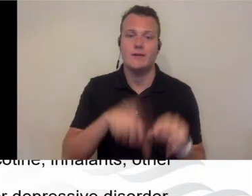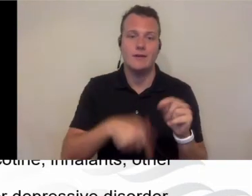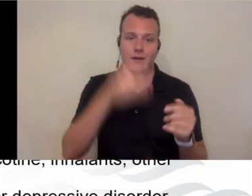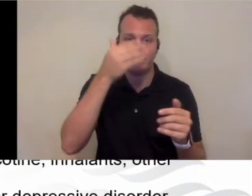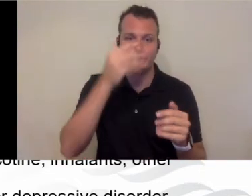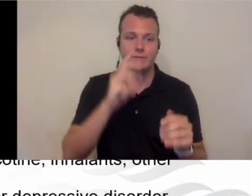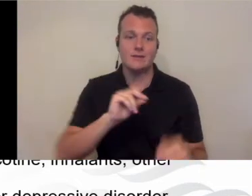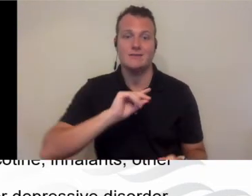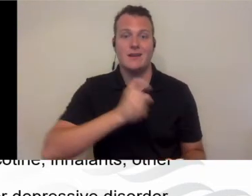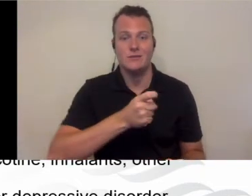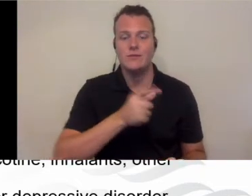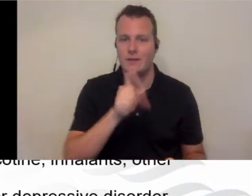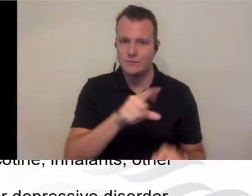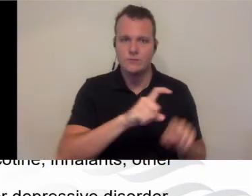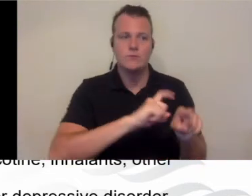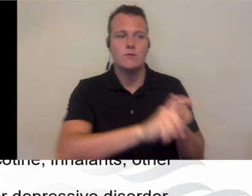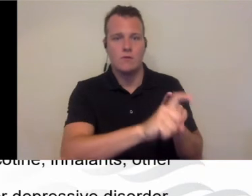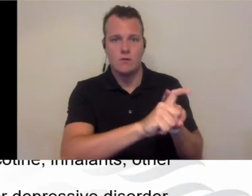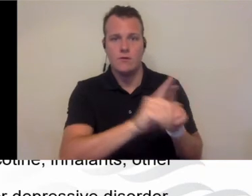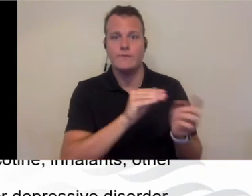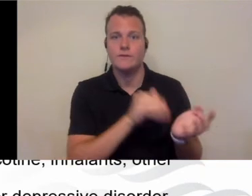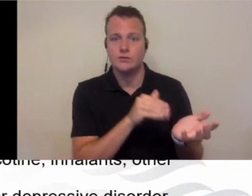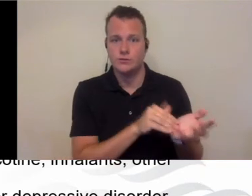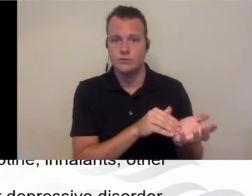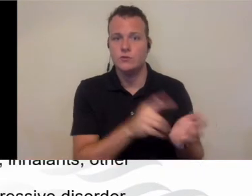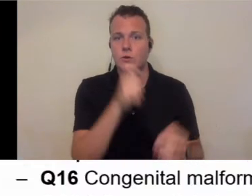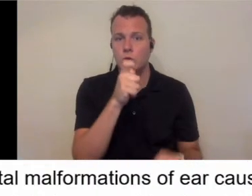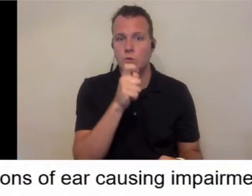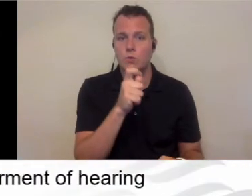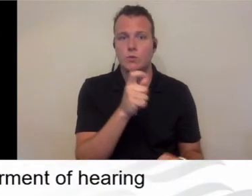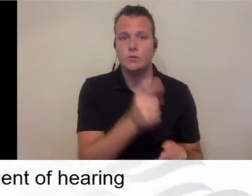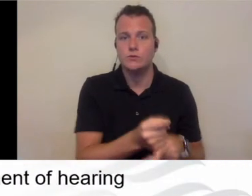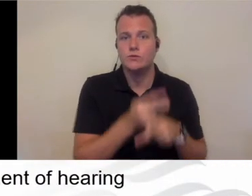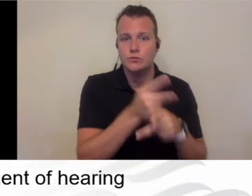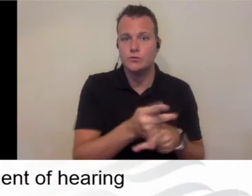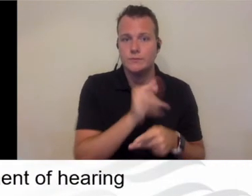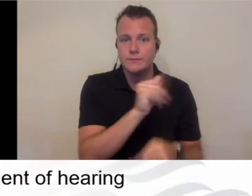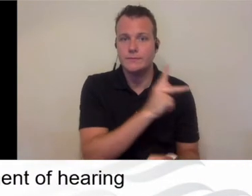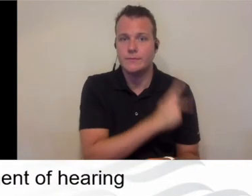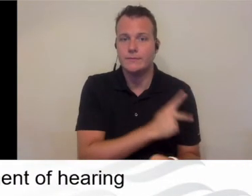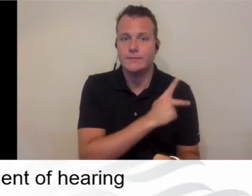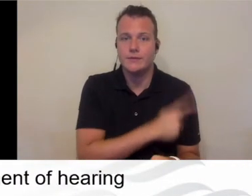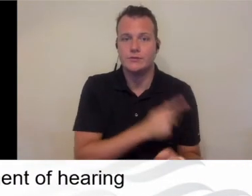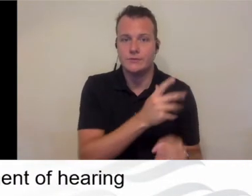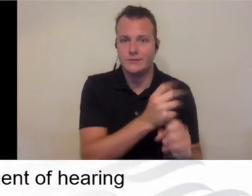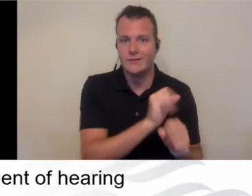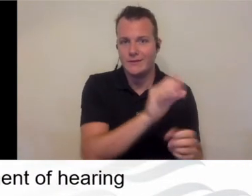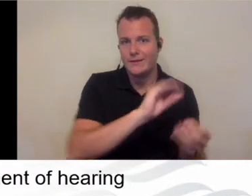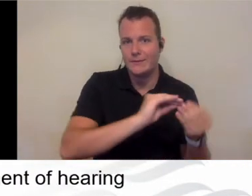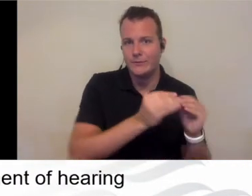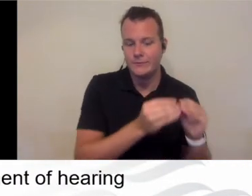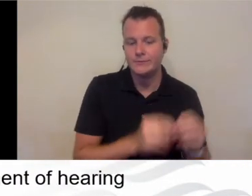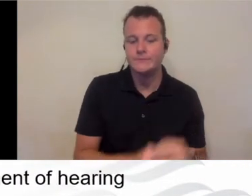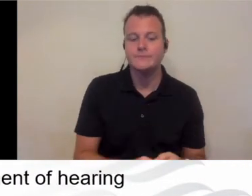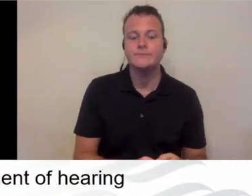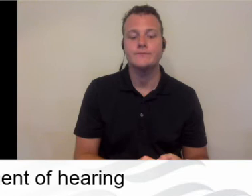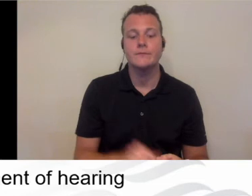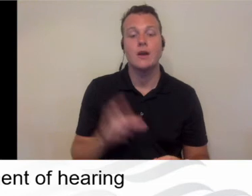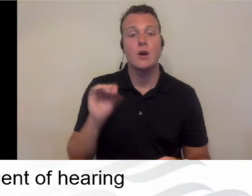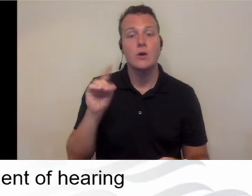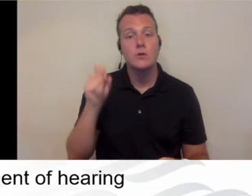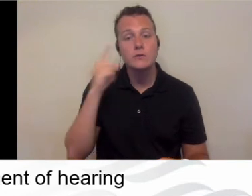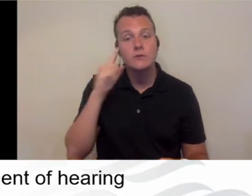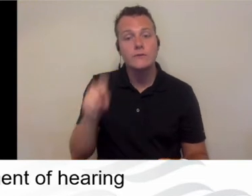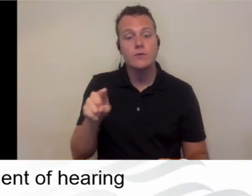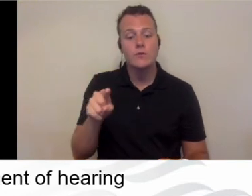call the physician that treats that patient in order to get that. These are the codes for some